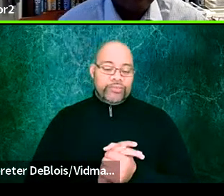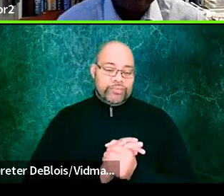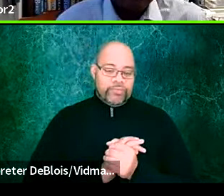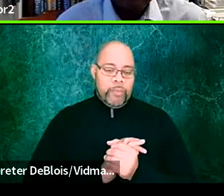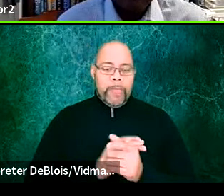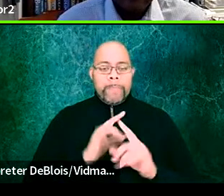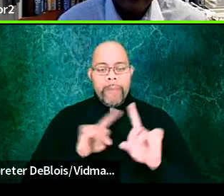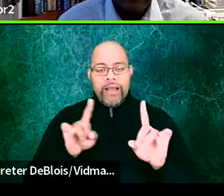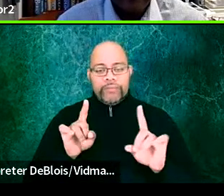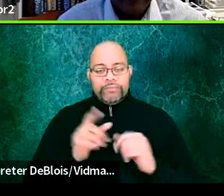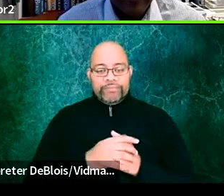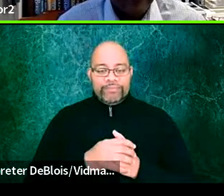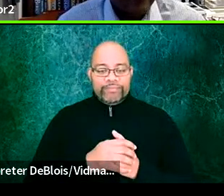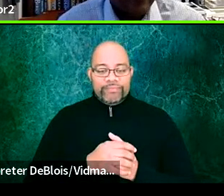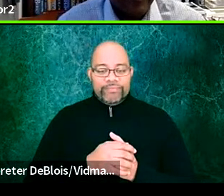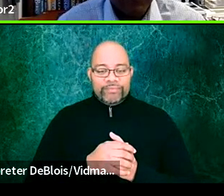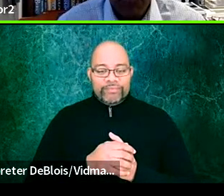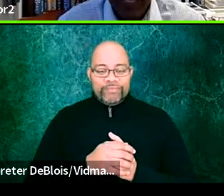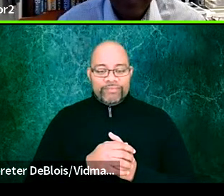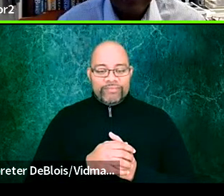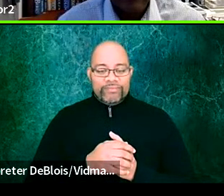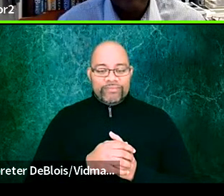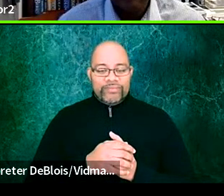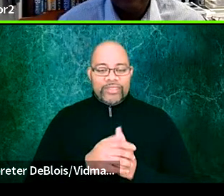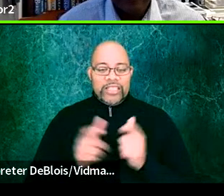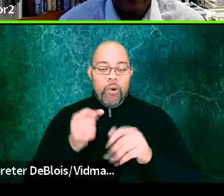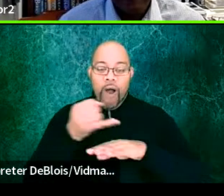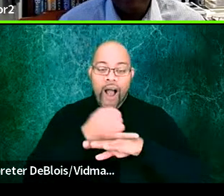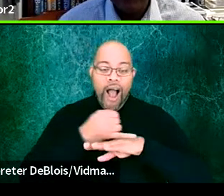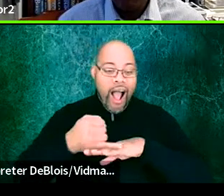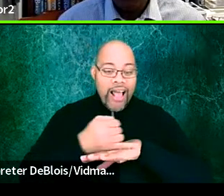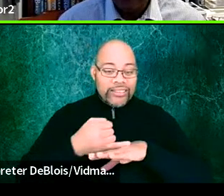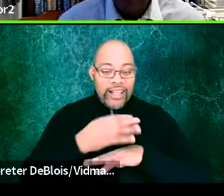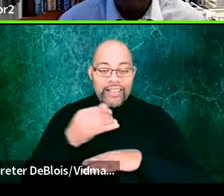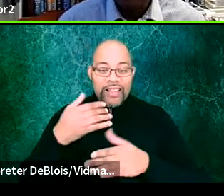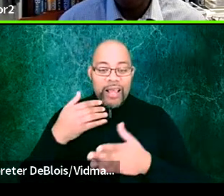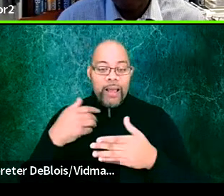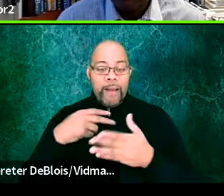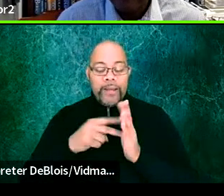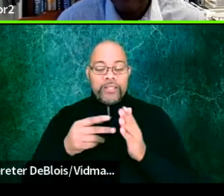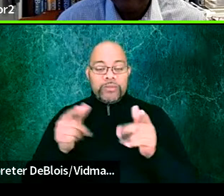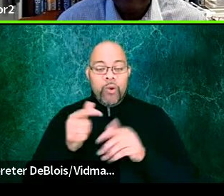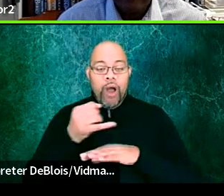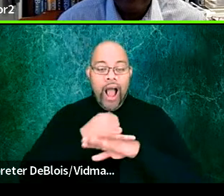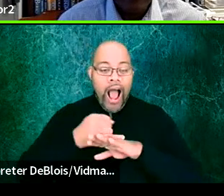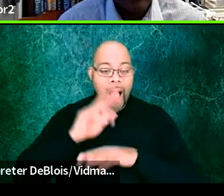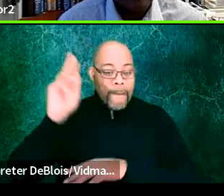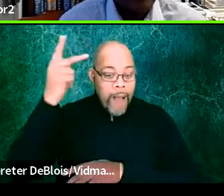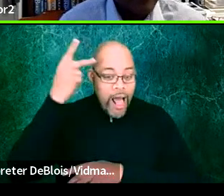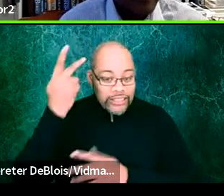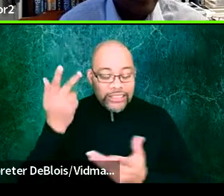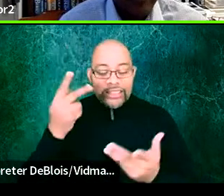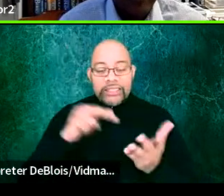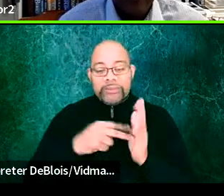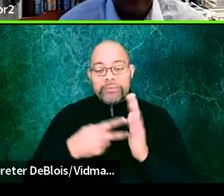but it's a small island, and that means small island politics, and that